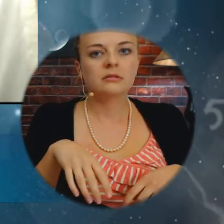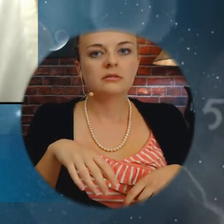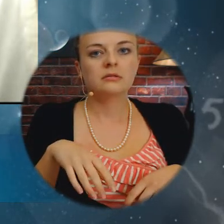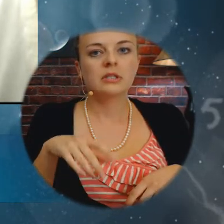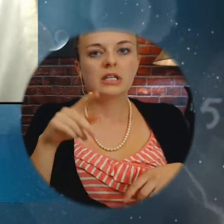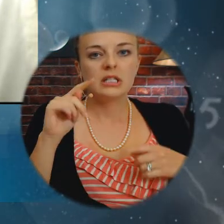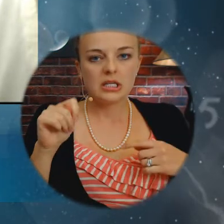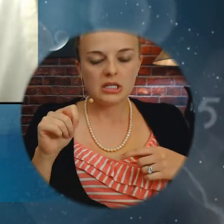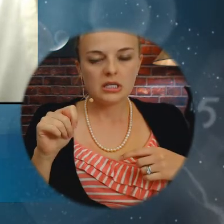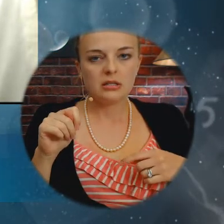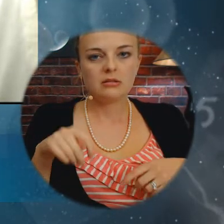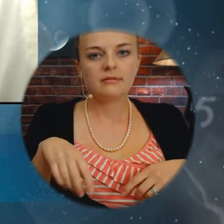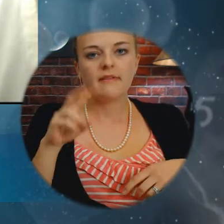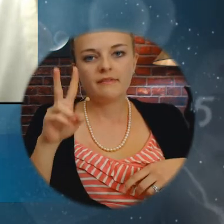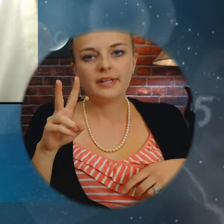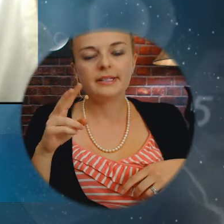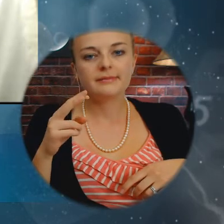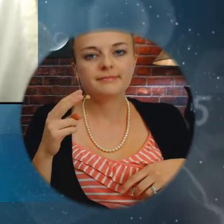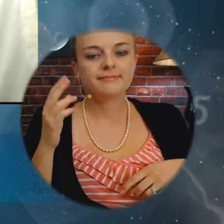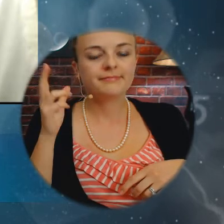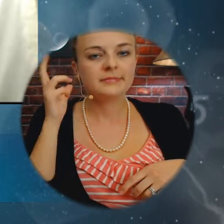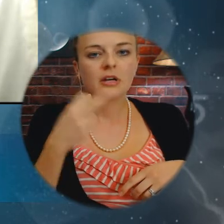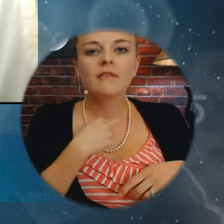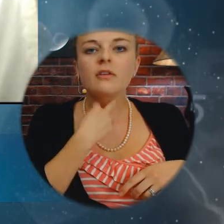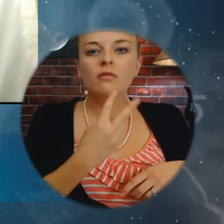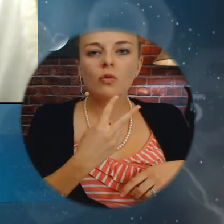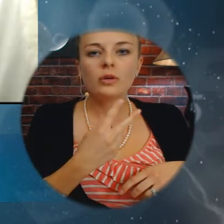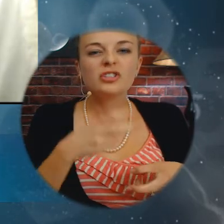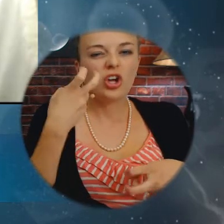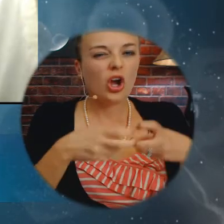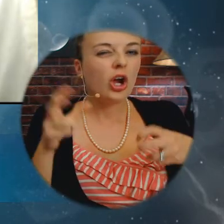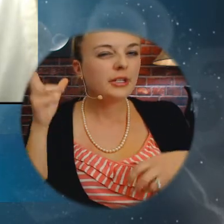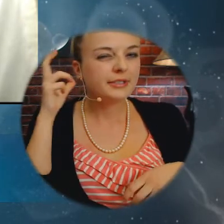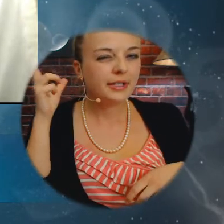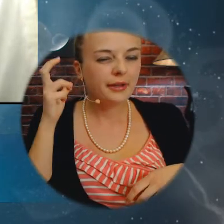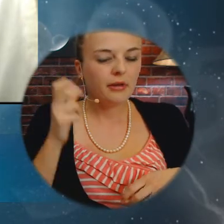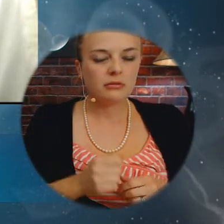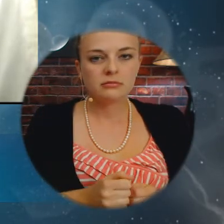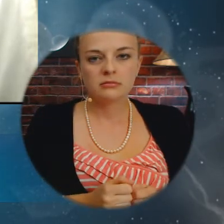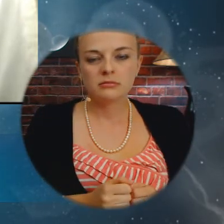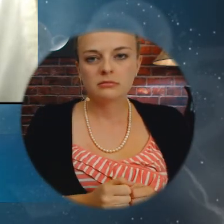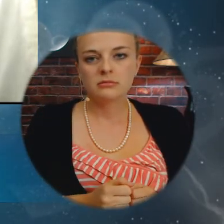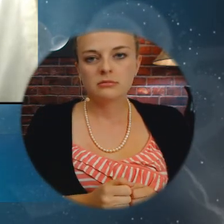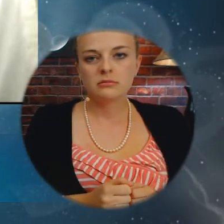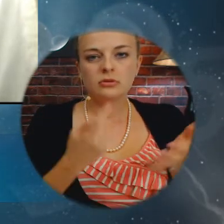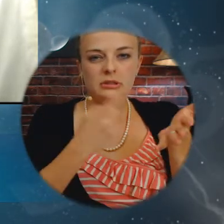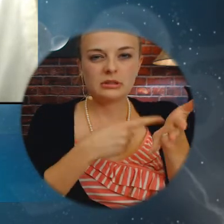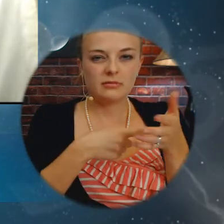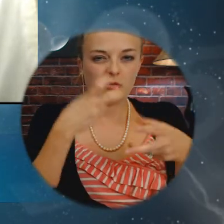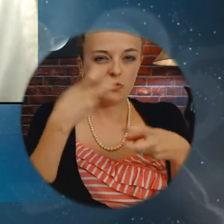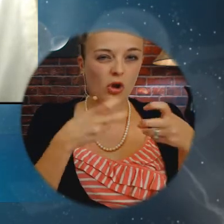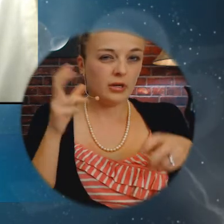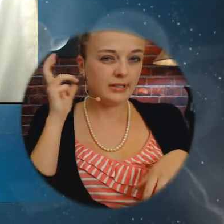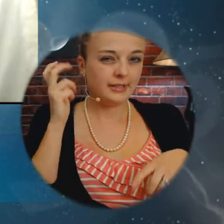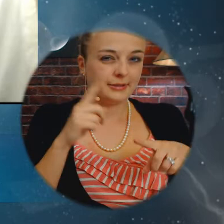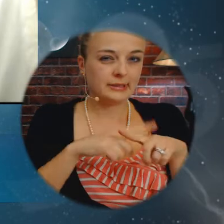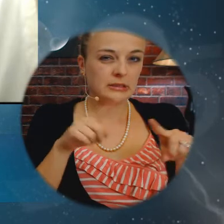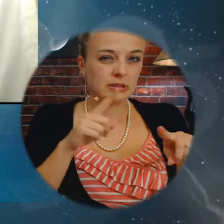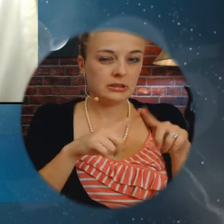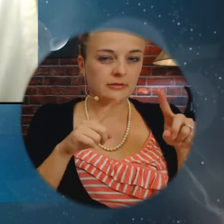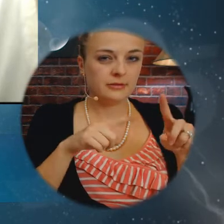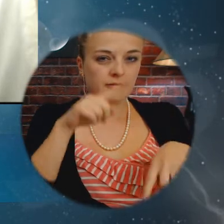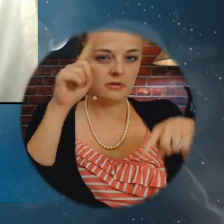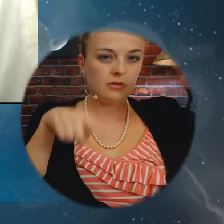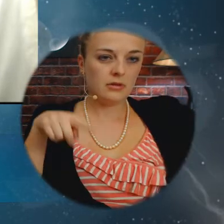situation, is that noise happens in the low frequencies and that really masks out the high frequencies and your ability to understand in speech.